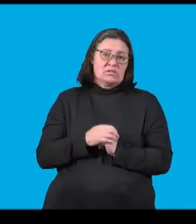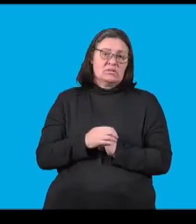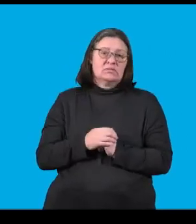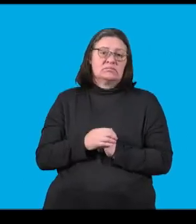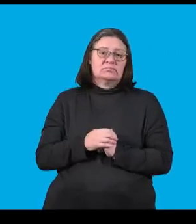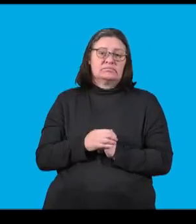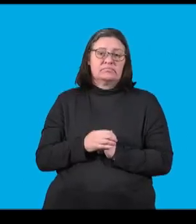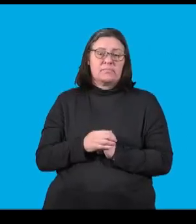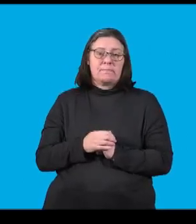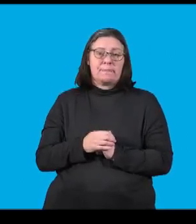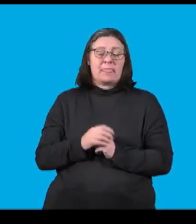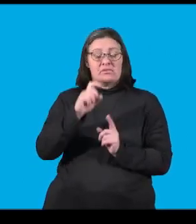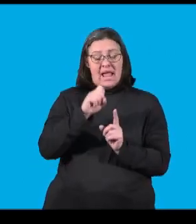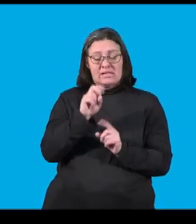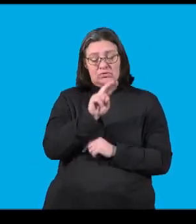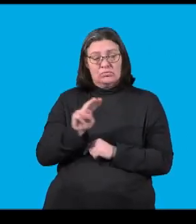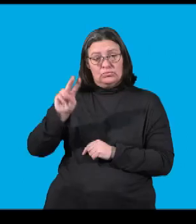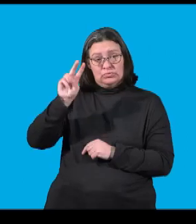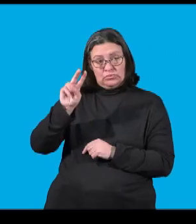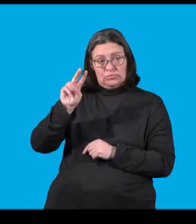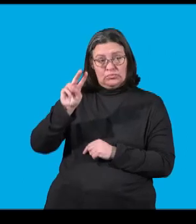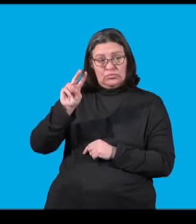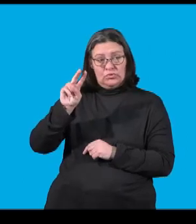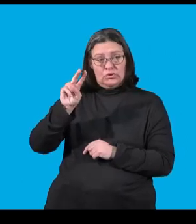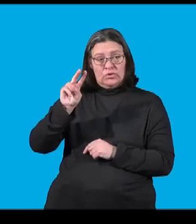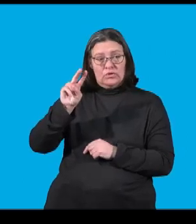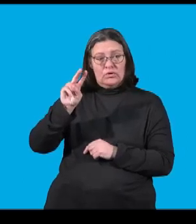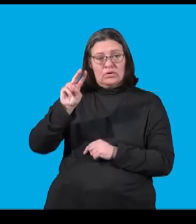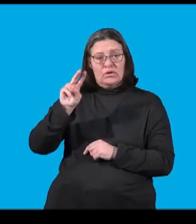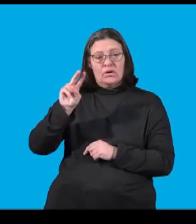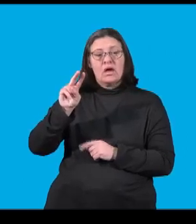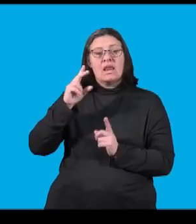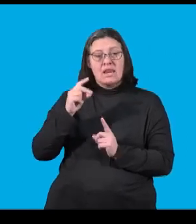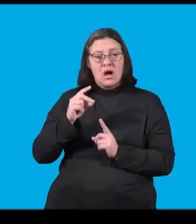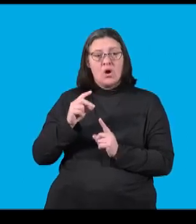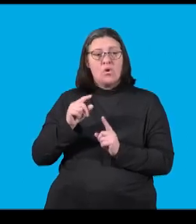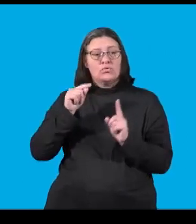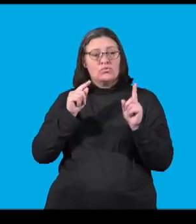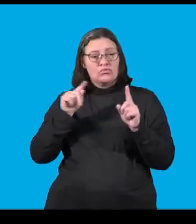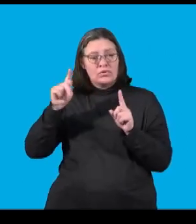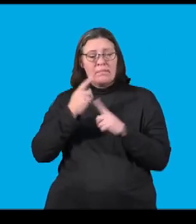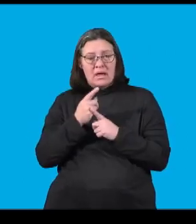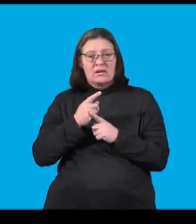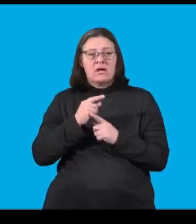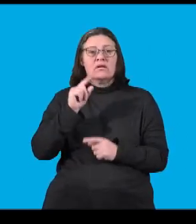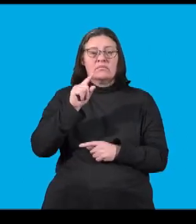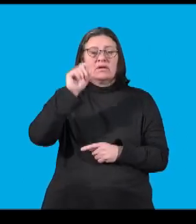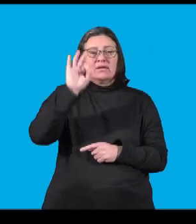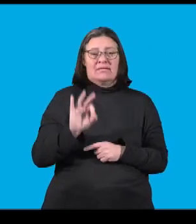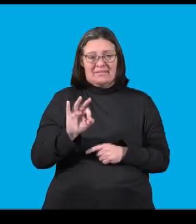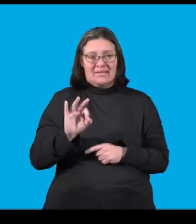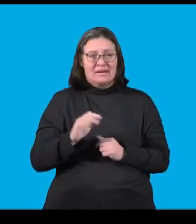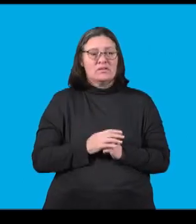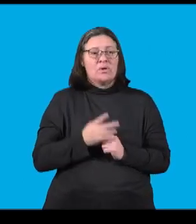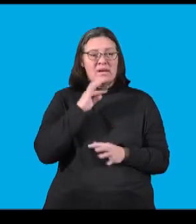The power inside stays as the numerator, and the 1 in the root sign becomes the denominator. So therefore,